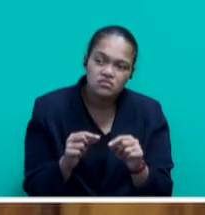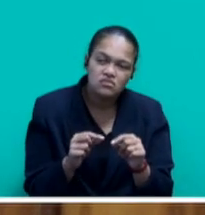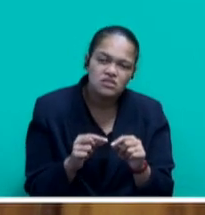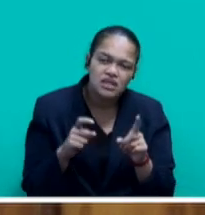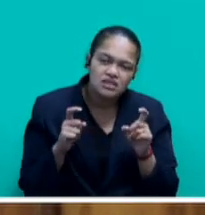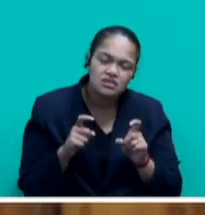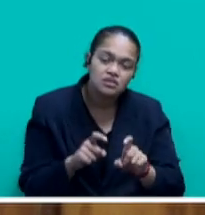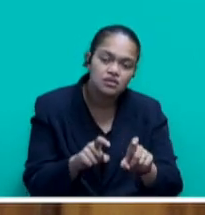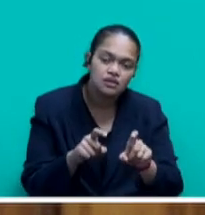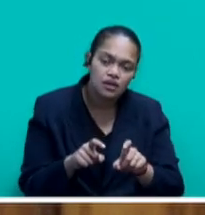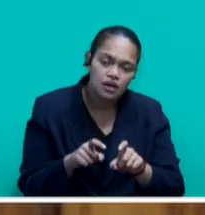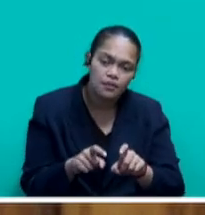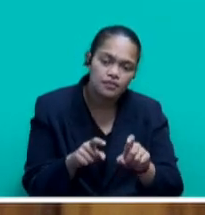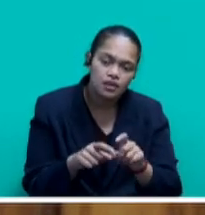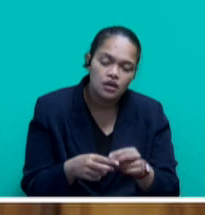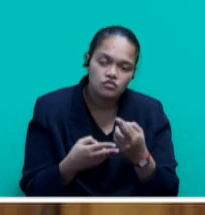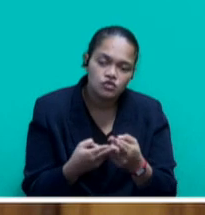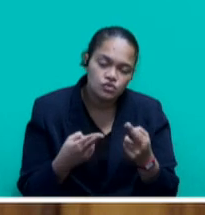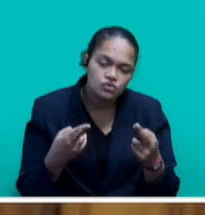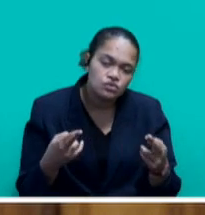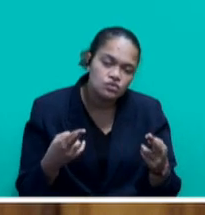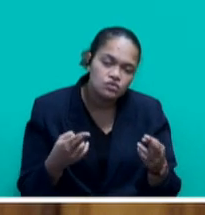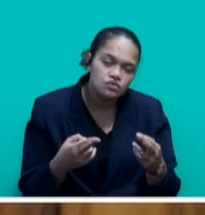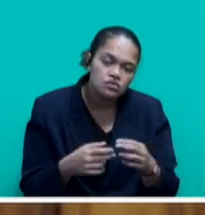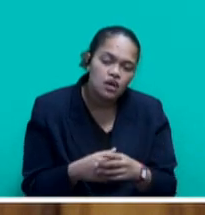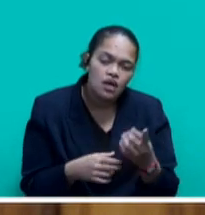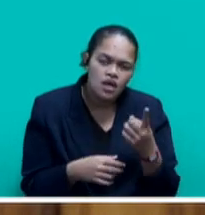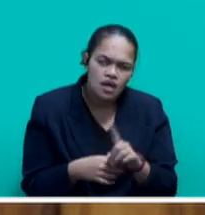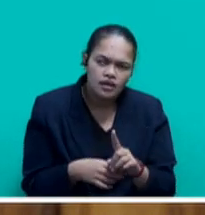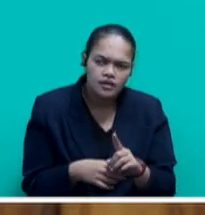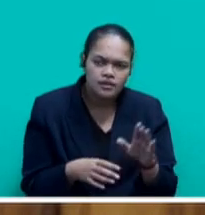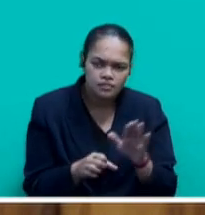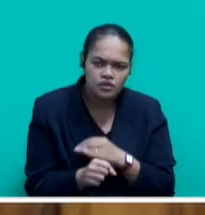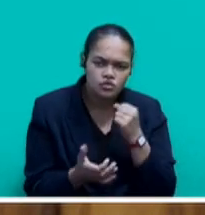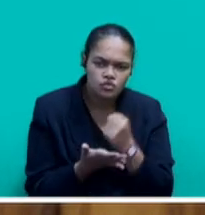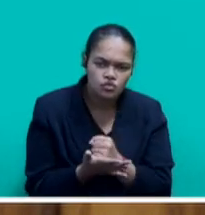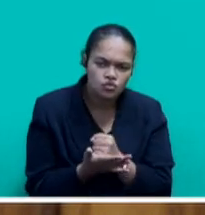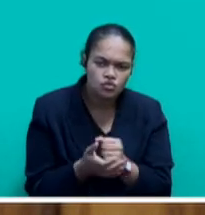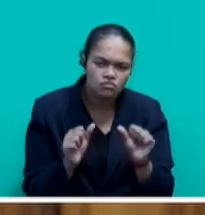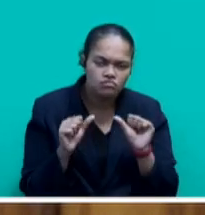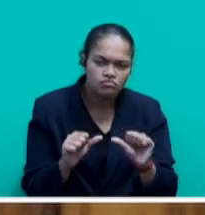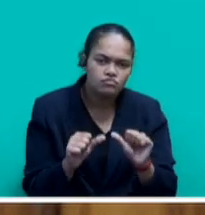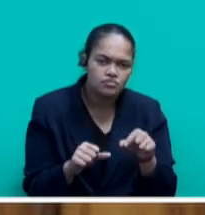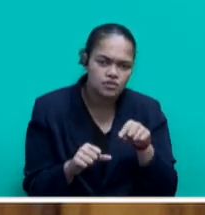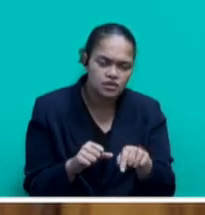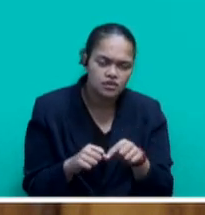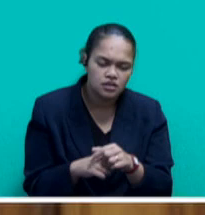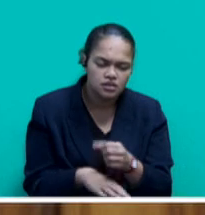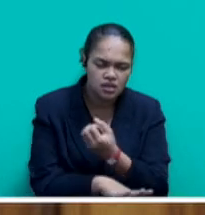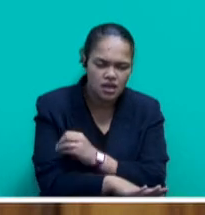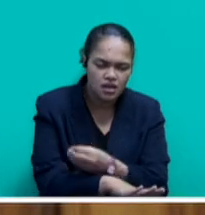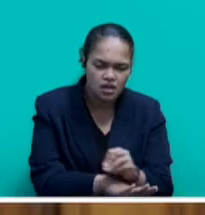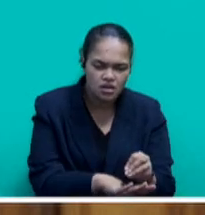sustainable resource management and enforcement in safeguarding these ecosystems and species